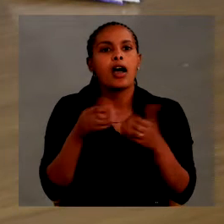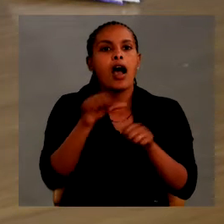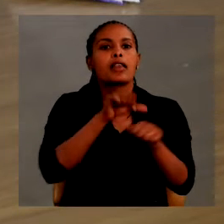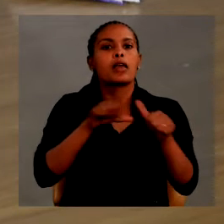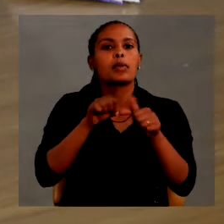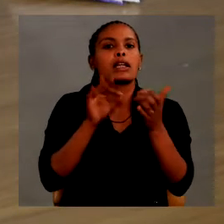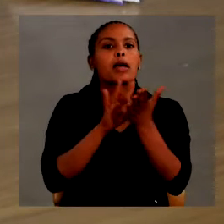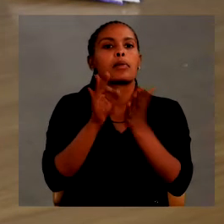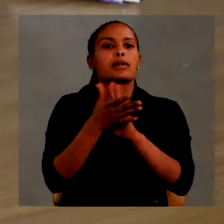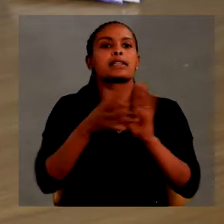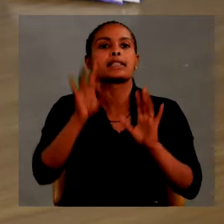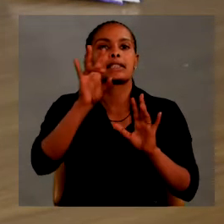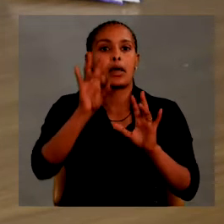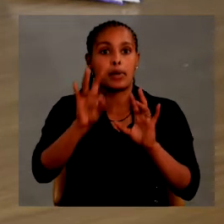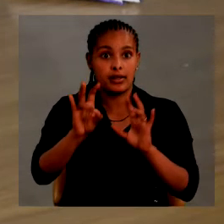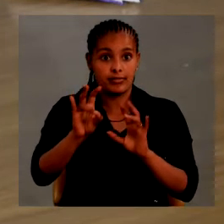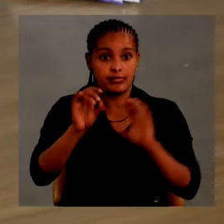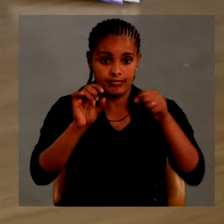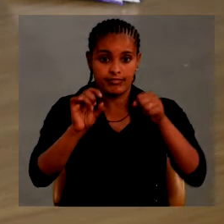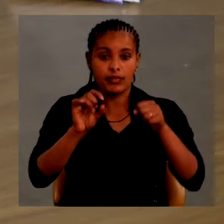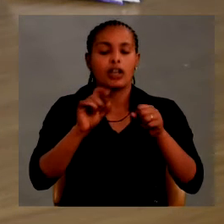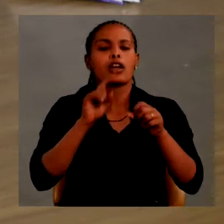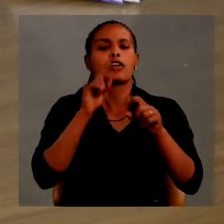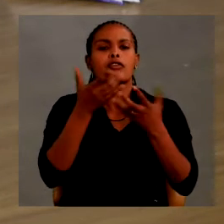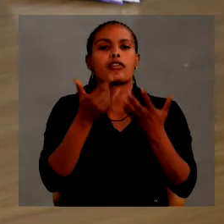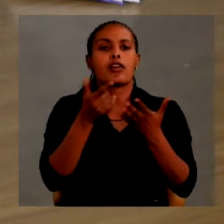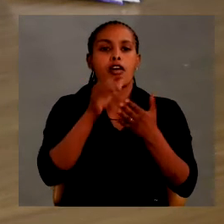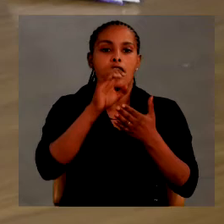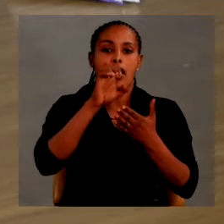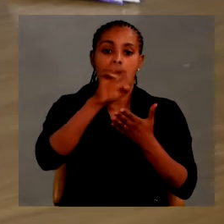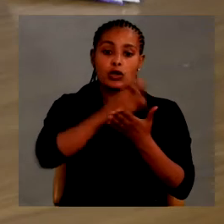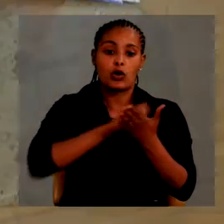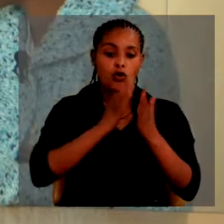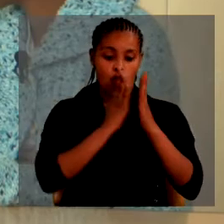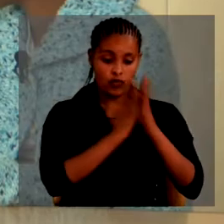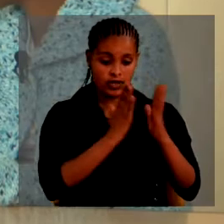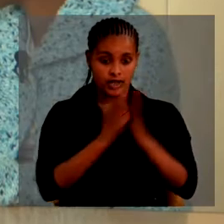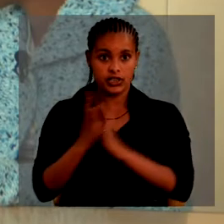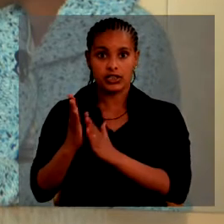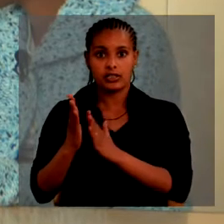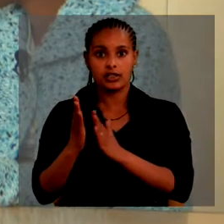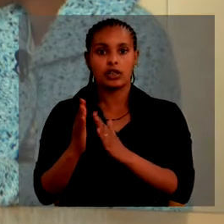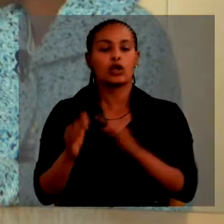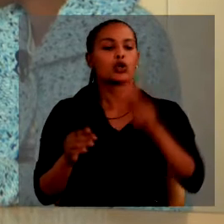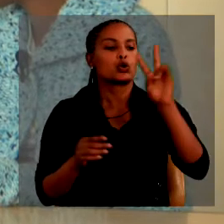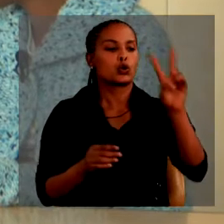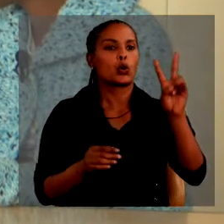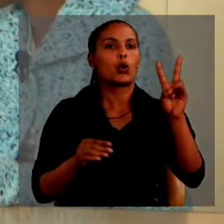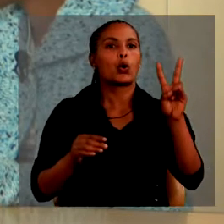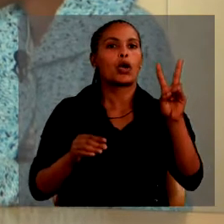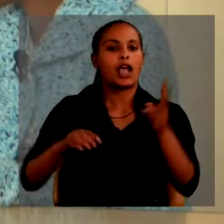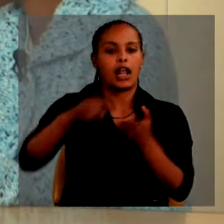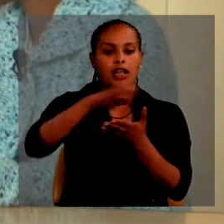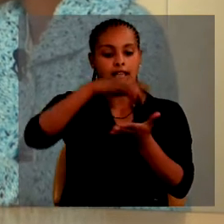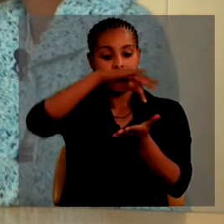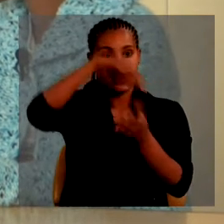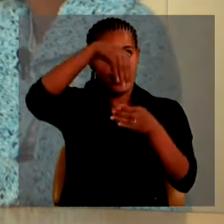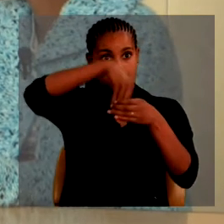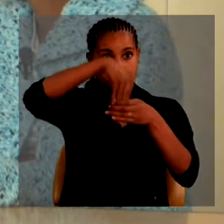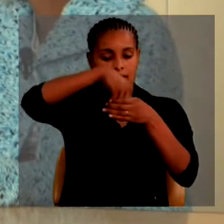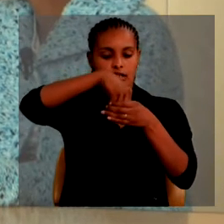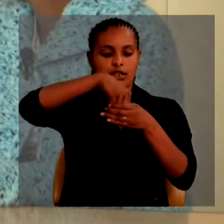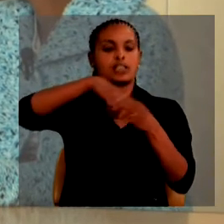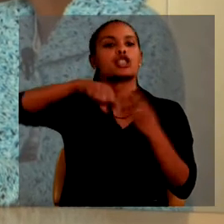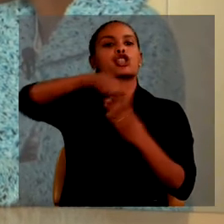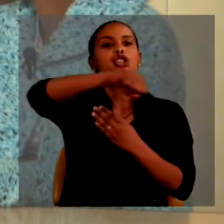Atomic number is 7. Yes. If you write the electronic configuration, 2 electrons in the inner it shell. Be 3.